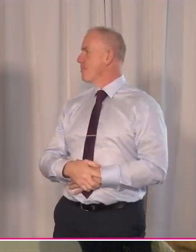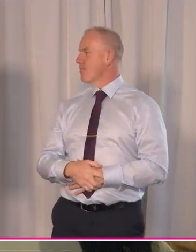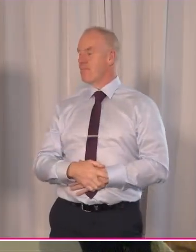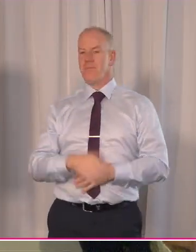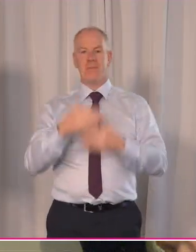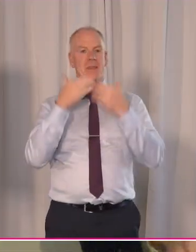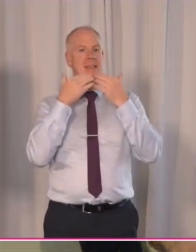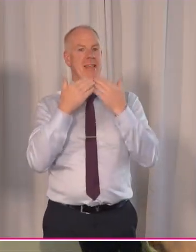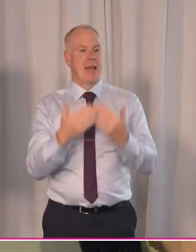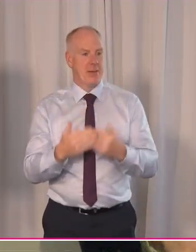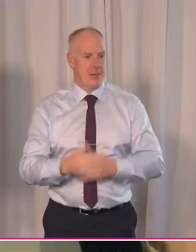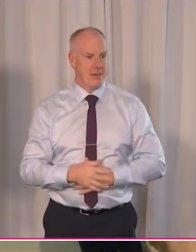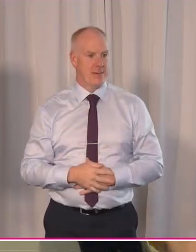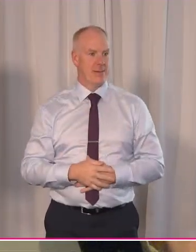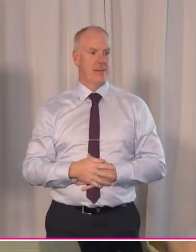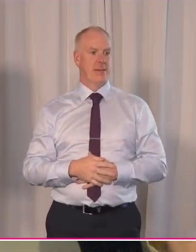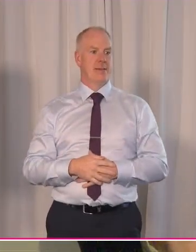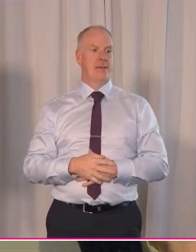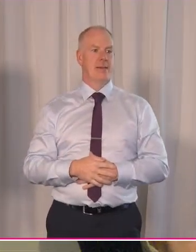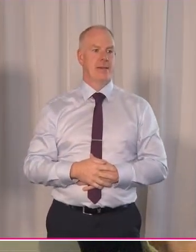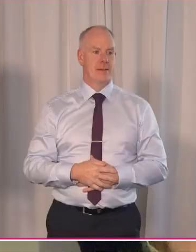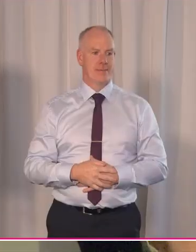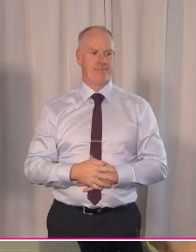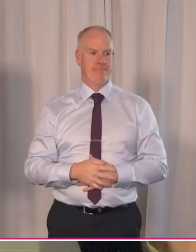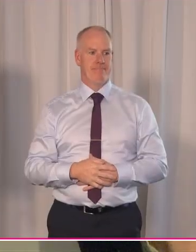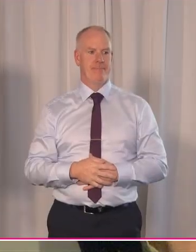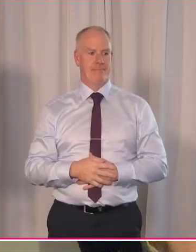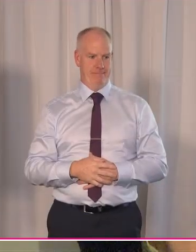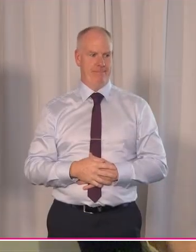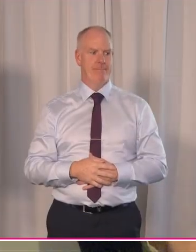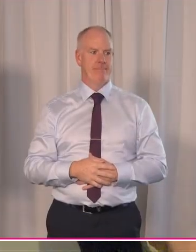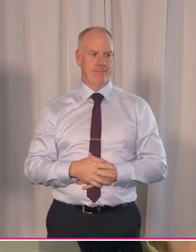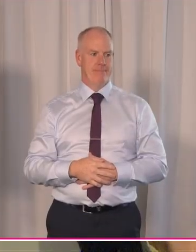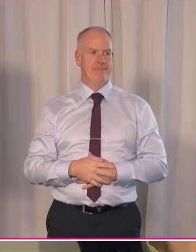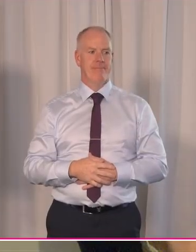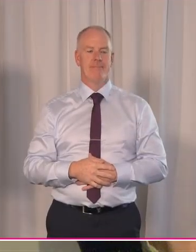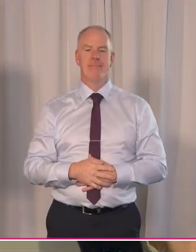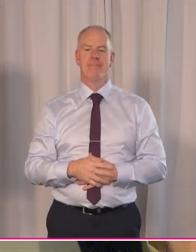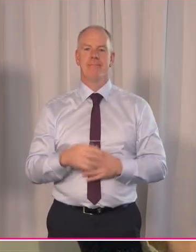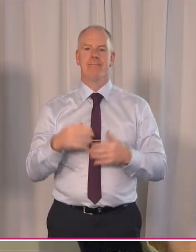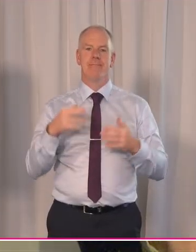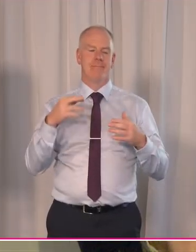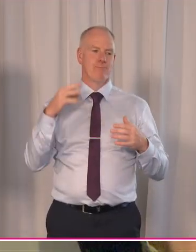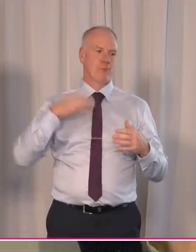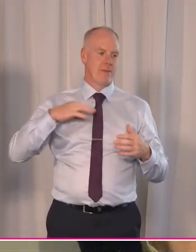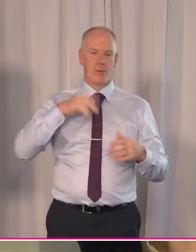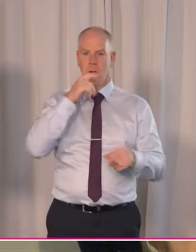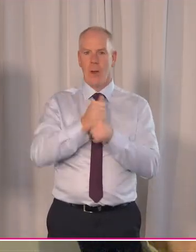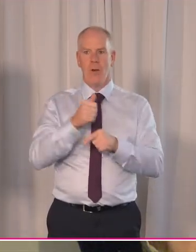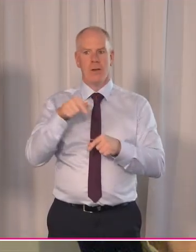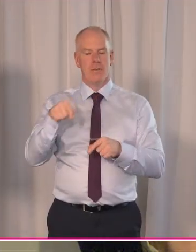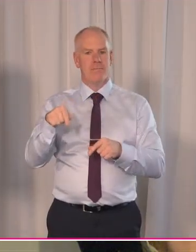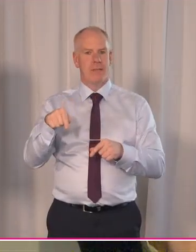Thank you so much. It's a real privilege to be here this afternoon, and I really would like to thank Gowran and the NDA